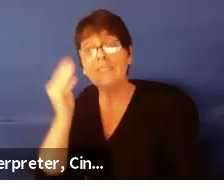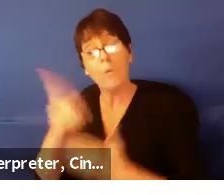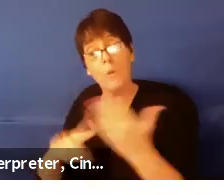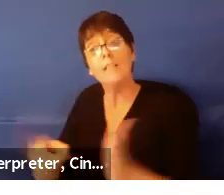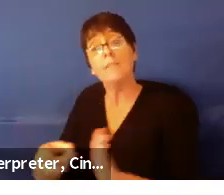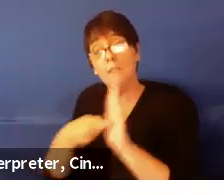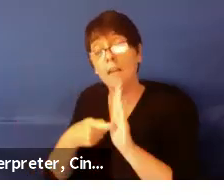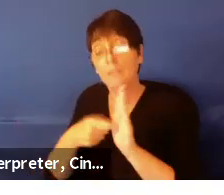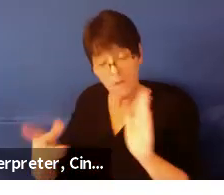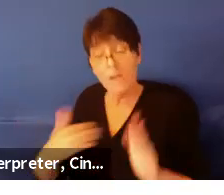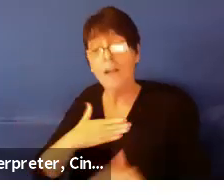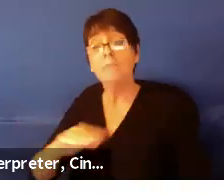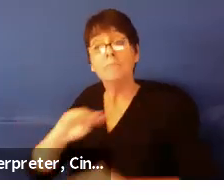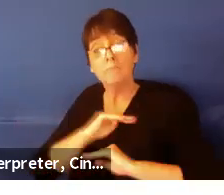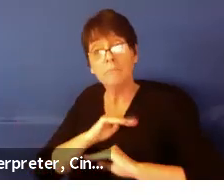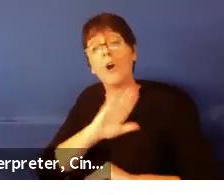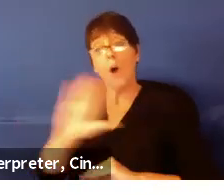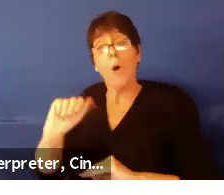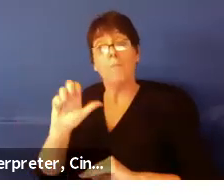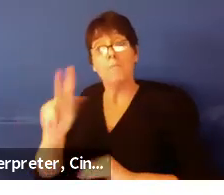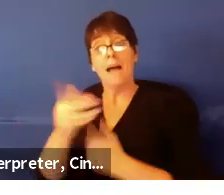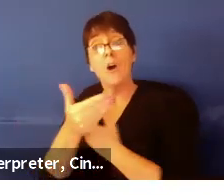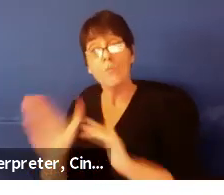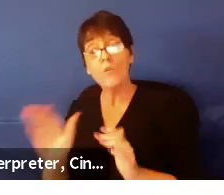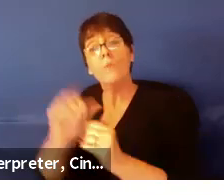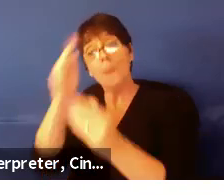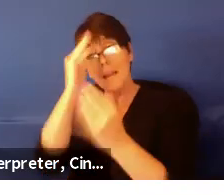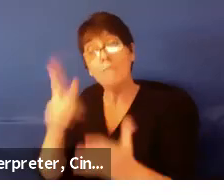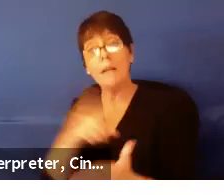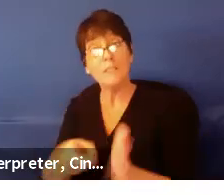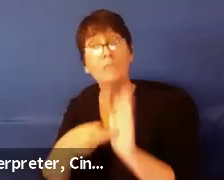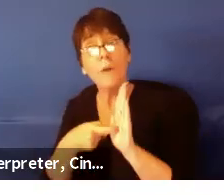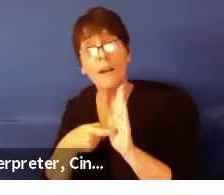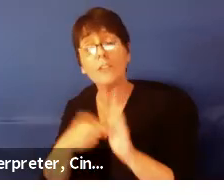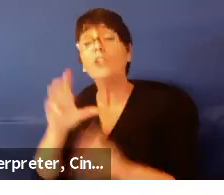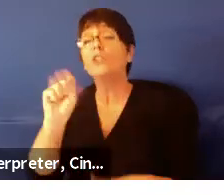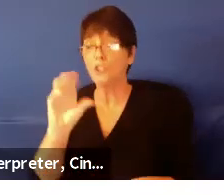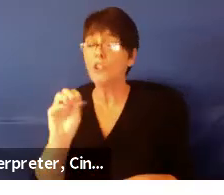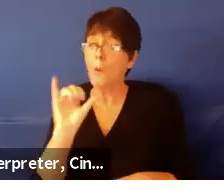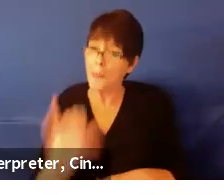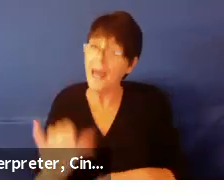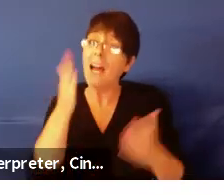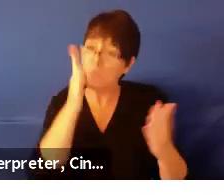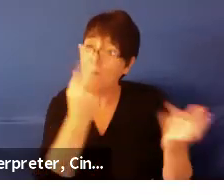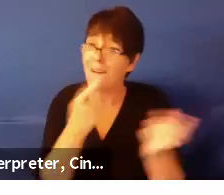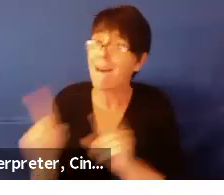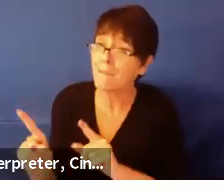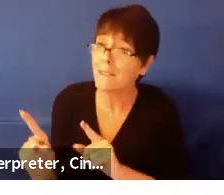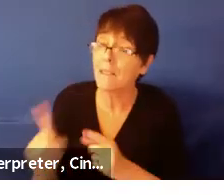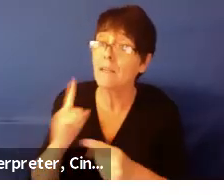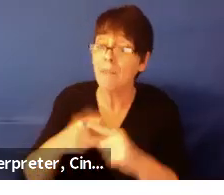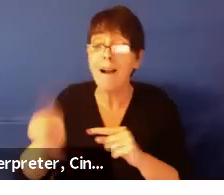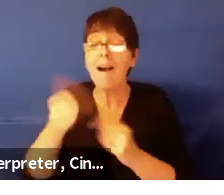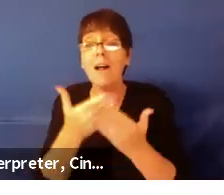he was very happy to return to his room with the information that he needed. So that will happen. The other thing about